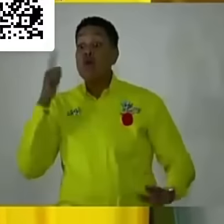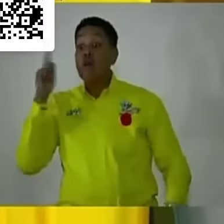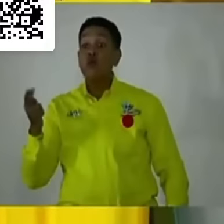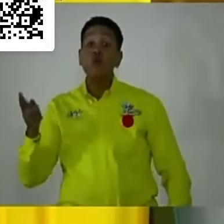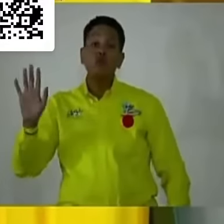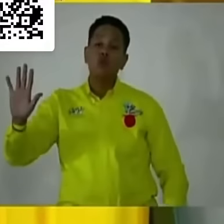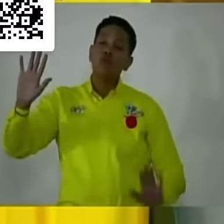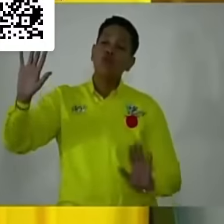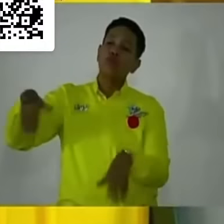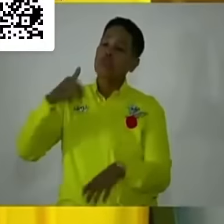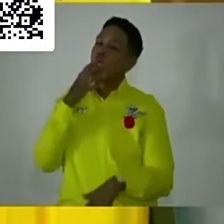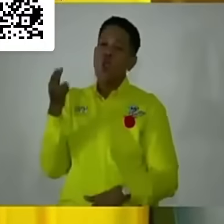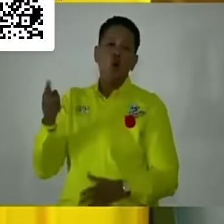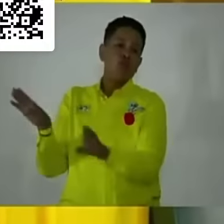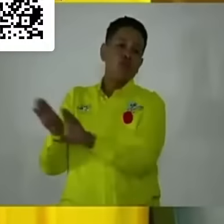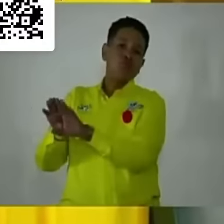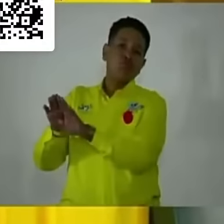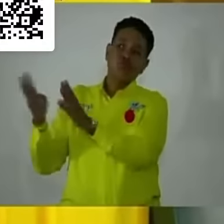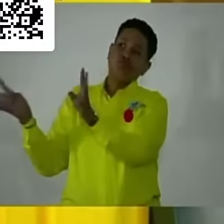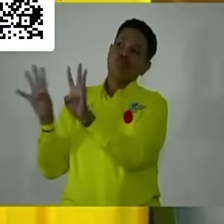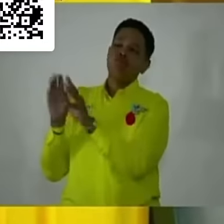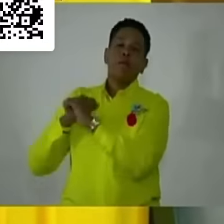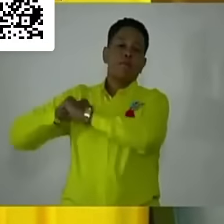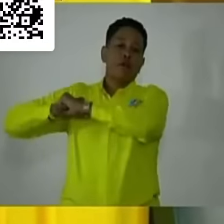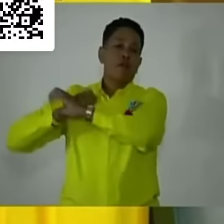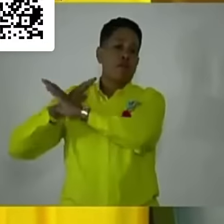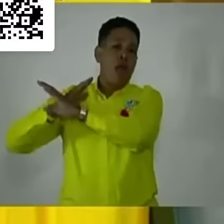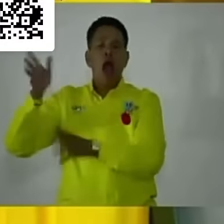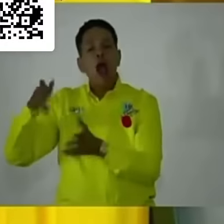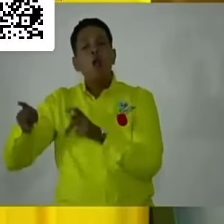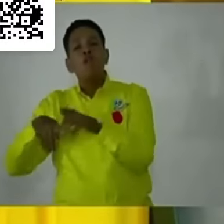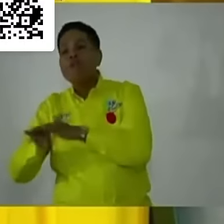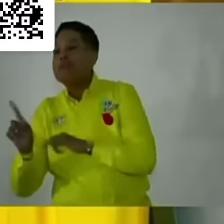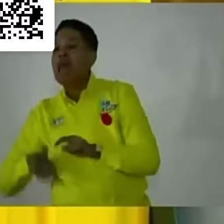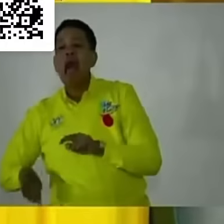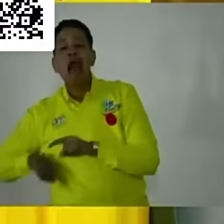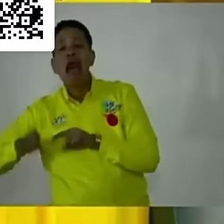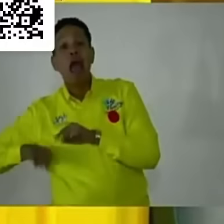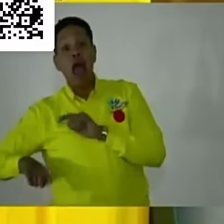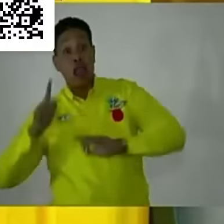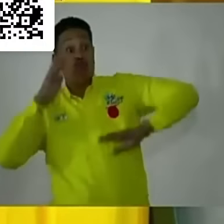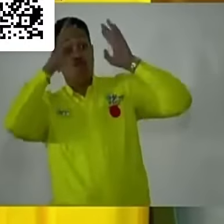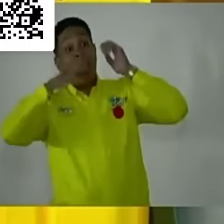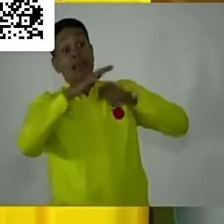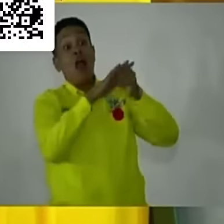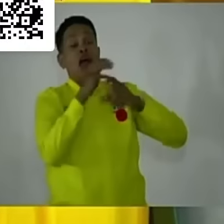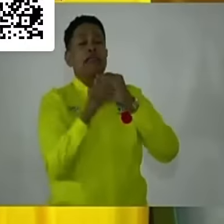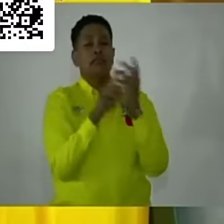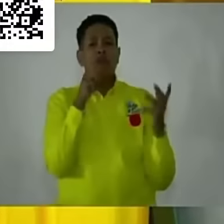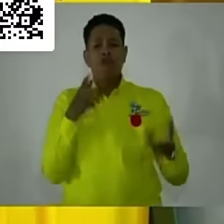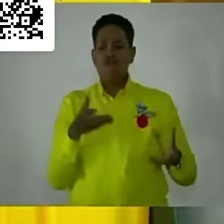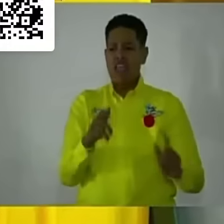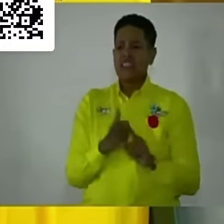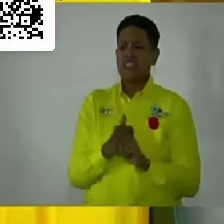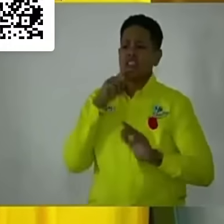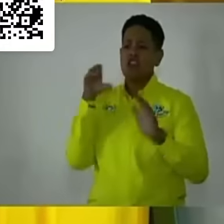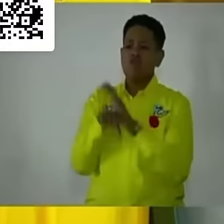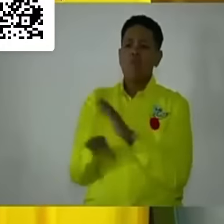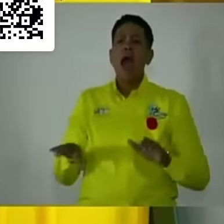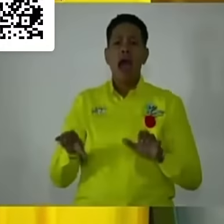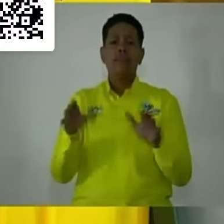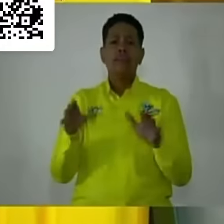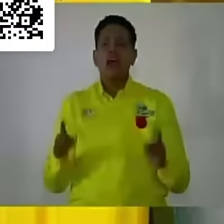usage. And it is creating in some of our constituencies a facilitator of criminal